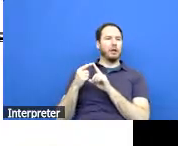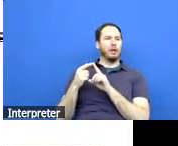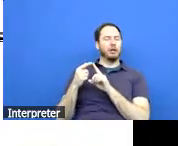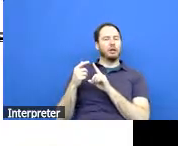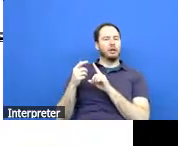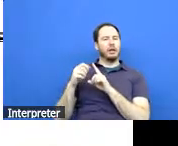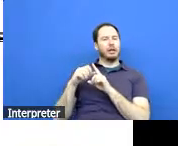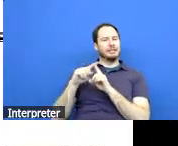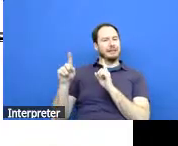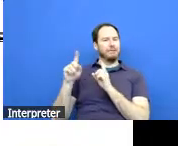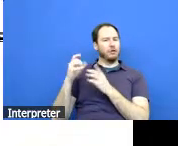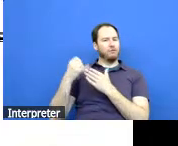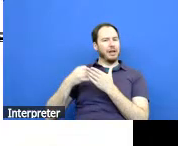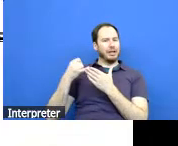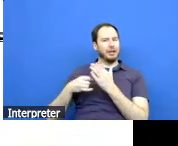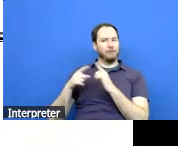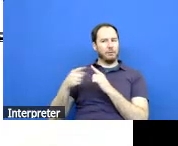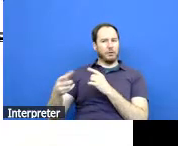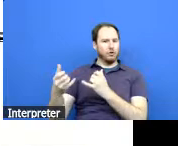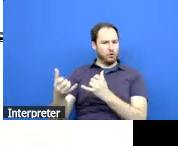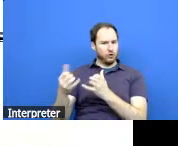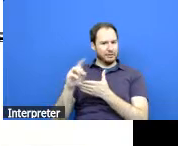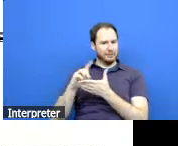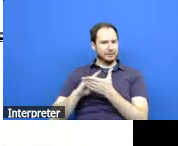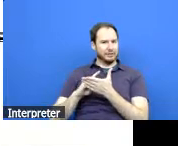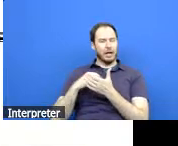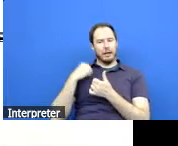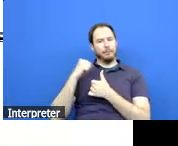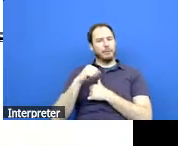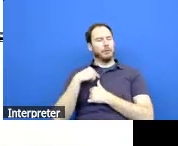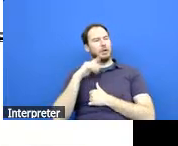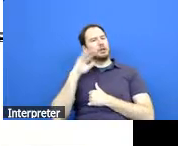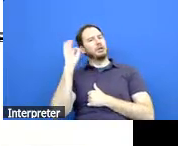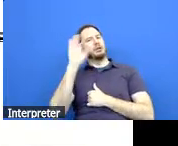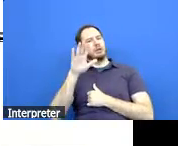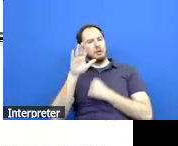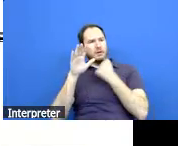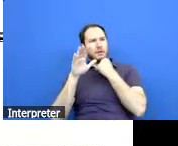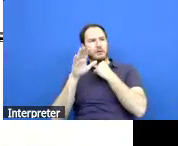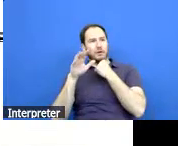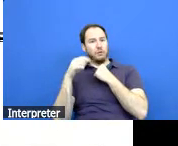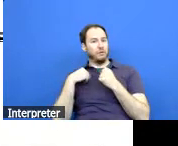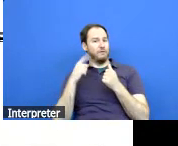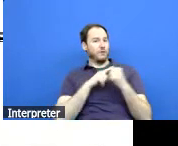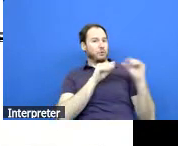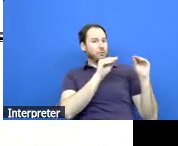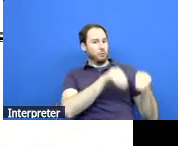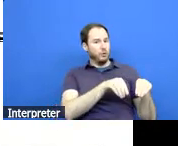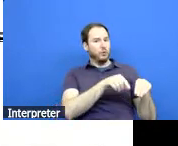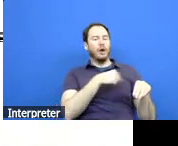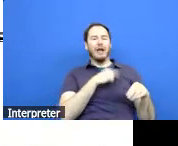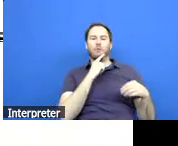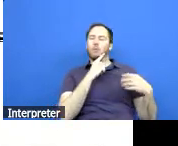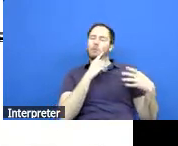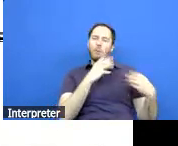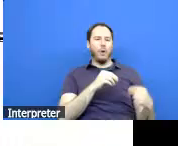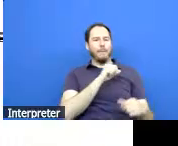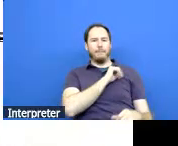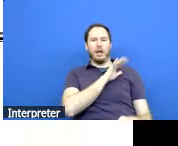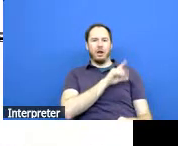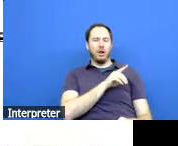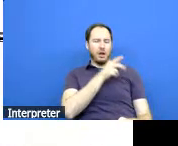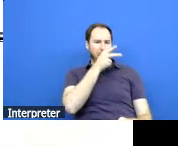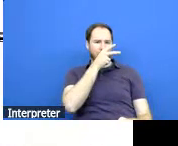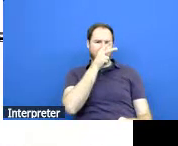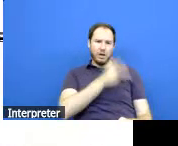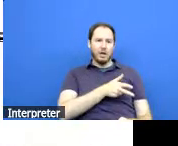of something prior to the apartments, I brought up the fact that when we first moved in, we had a really wet backyard. And